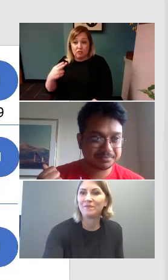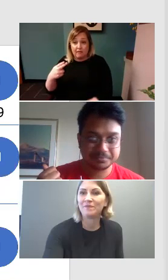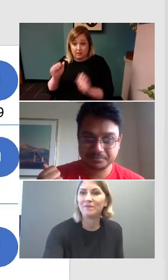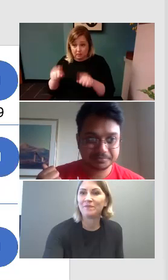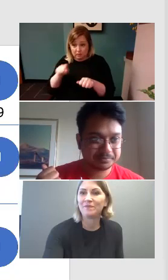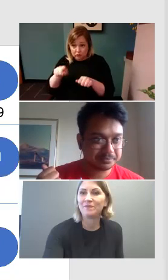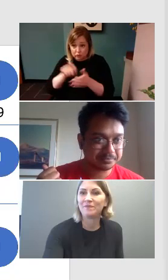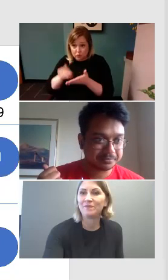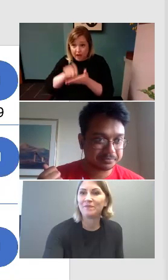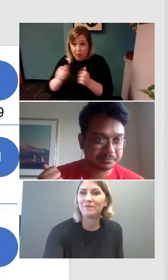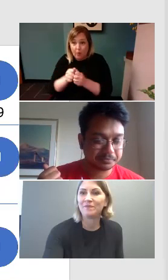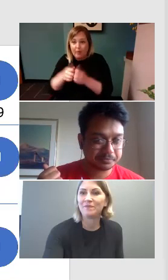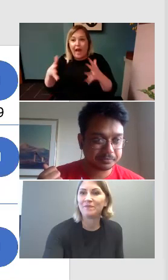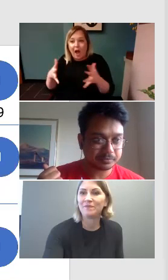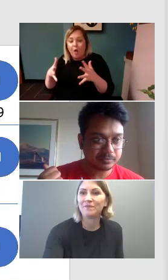sources?